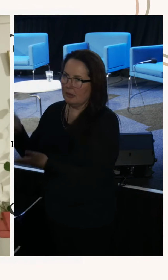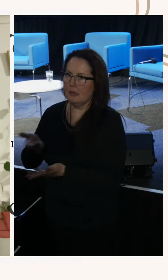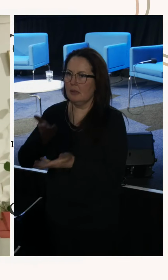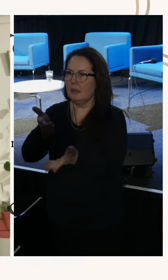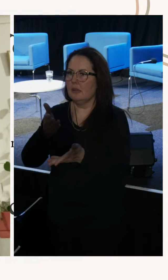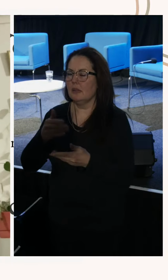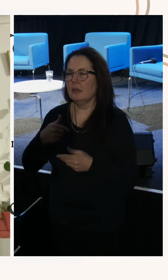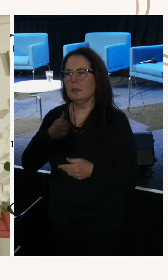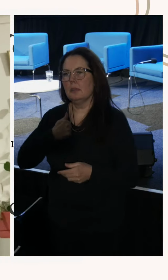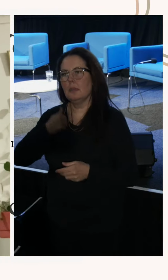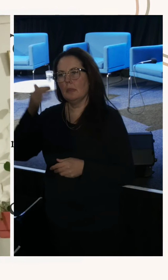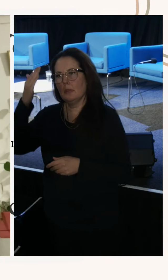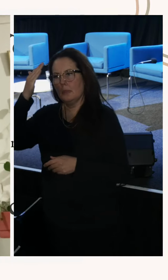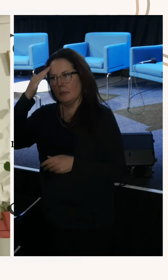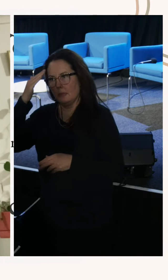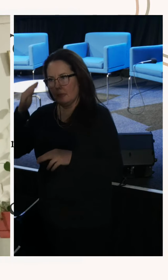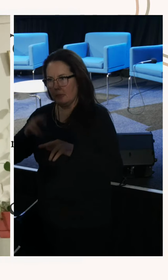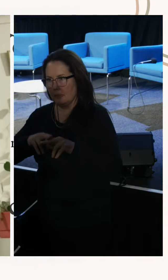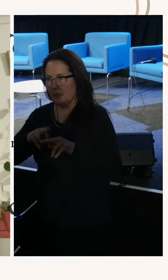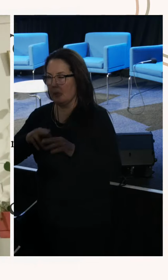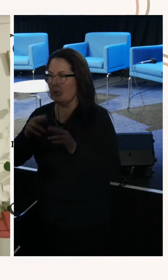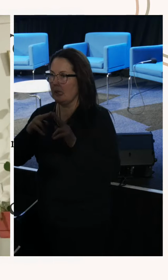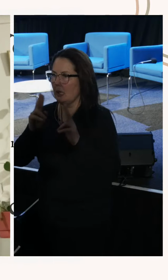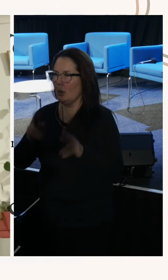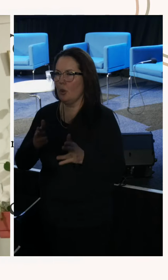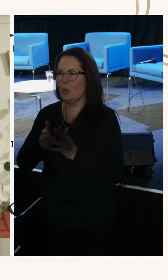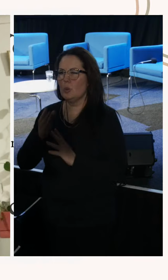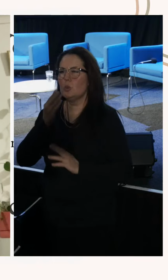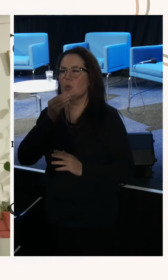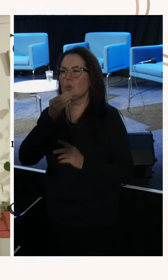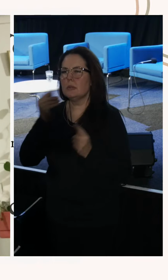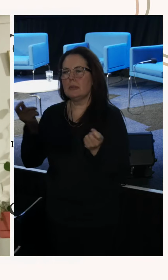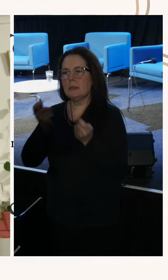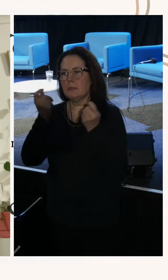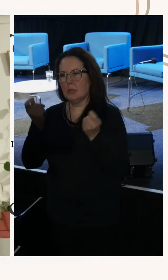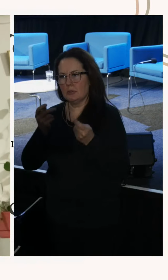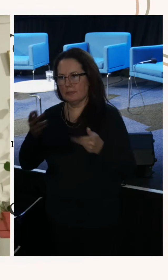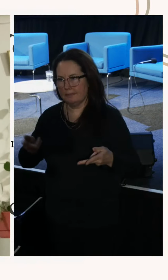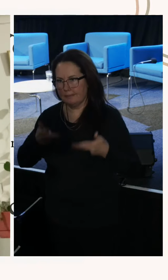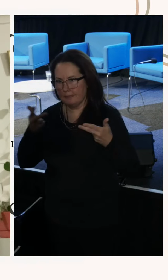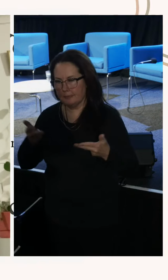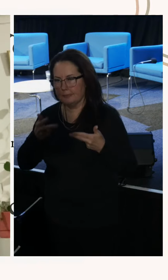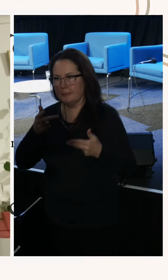take cake to my parents' place. My mum talks about how